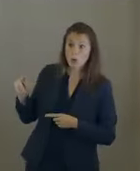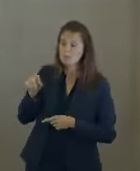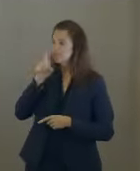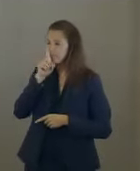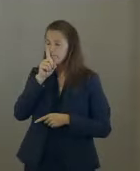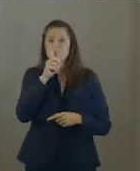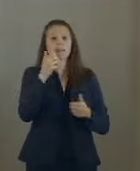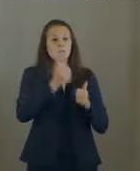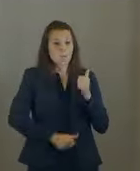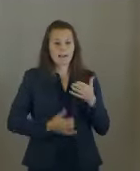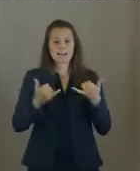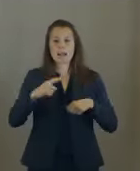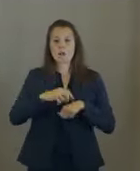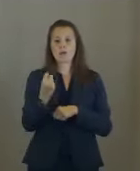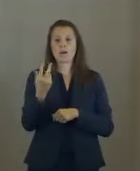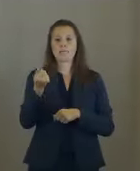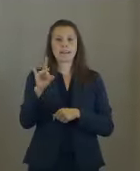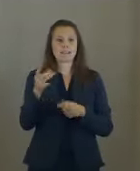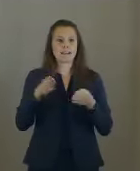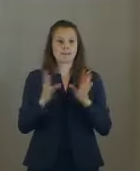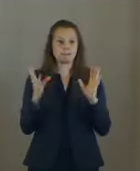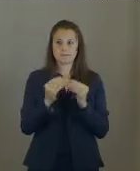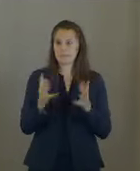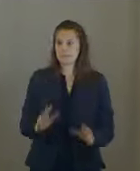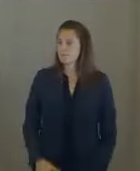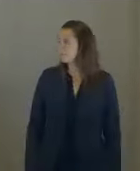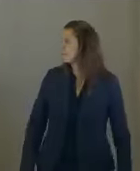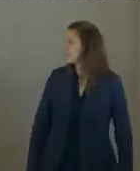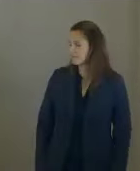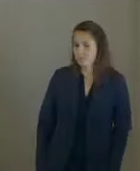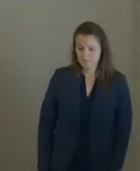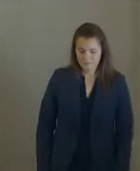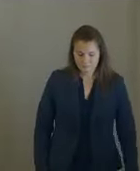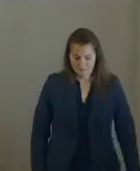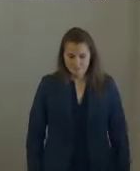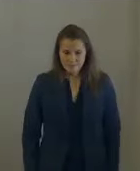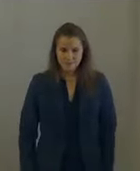ayes have it, and we stand adjourned. The time is 12:18.